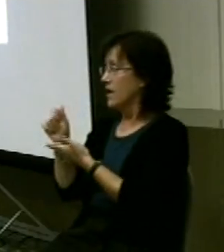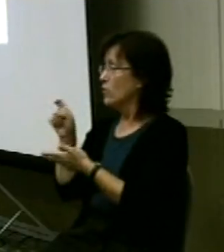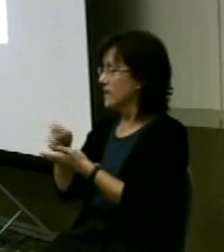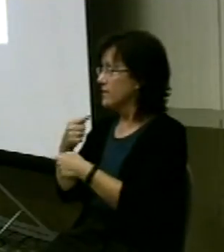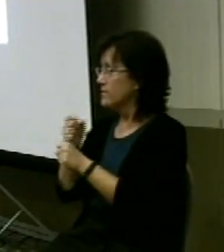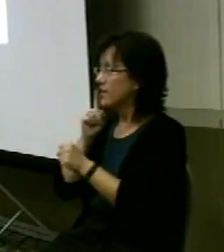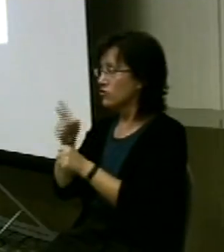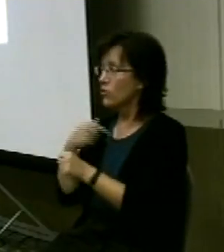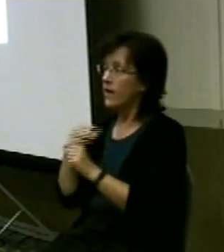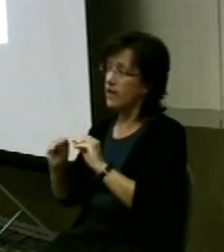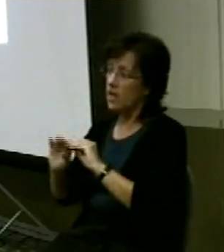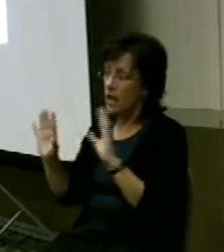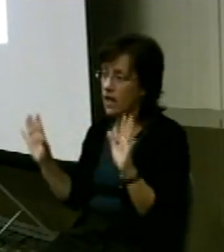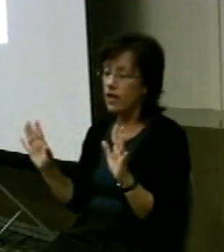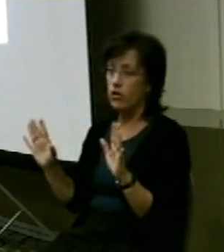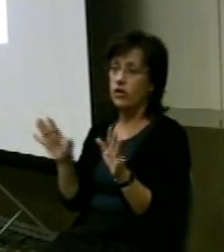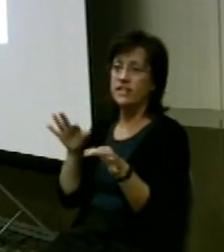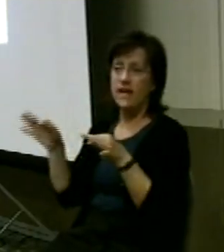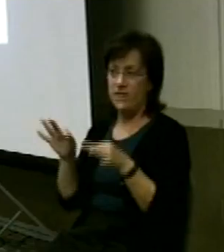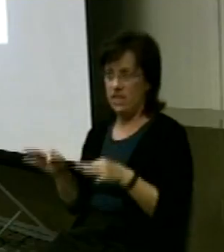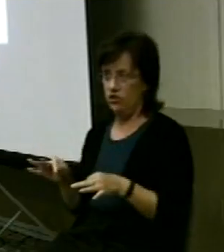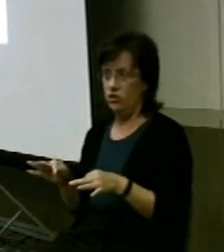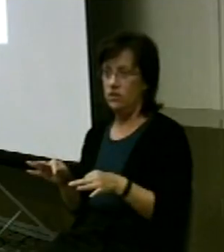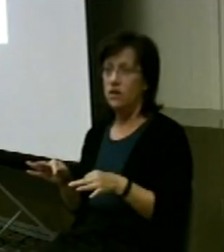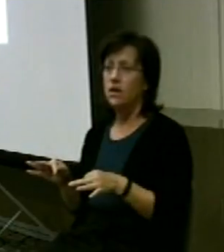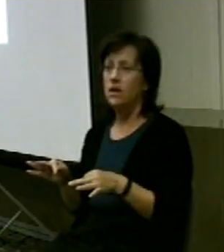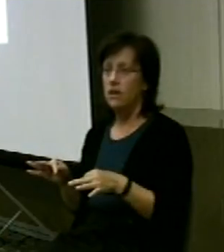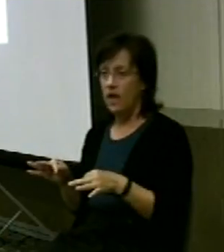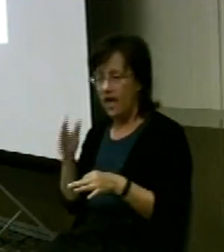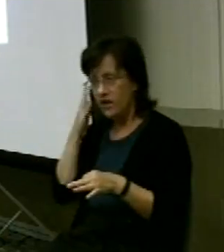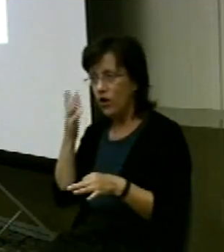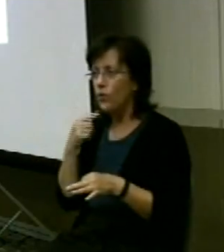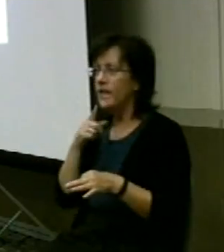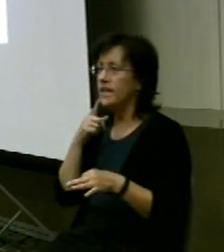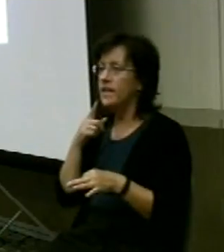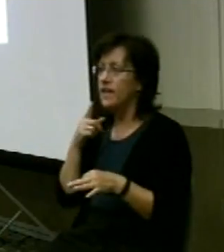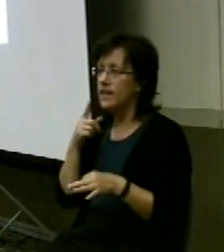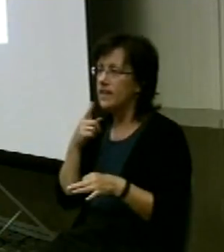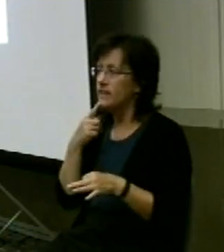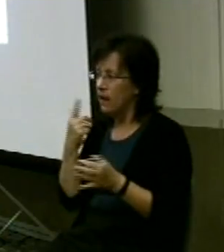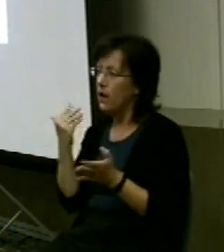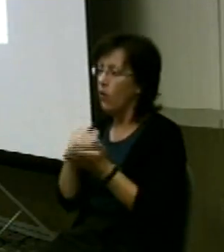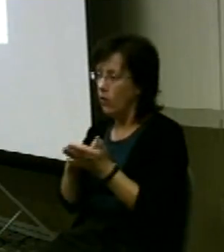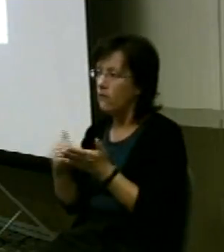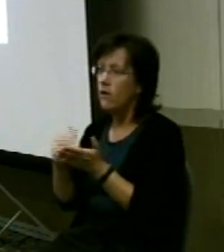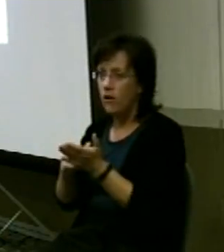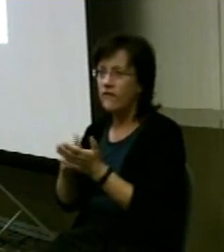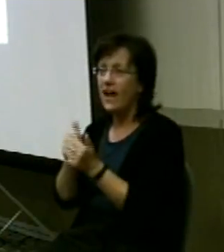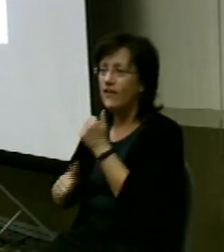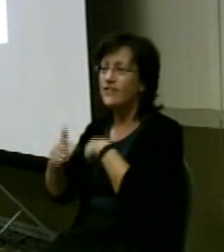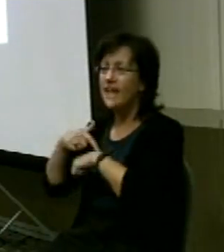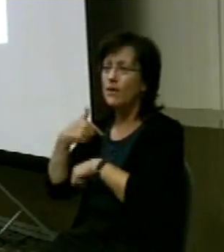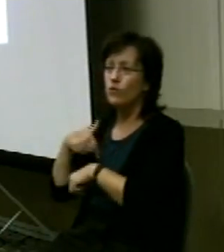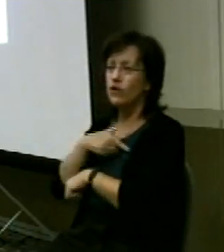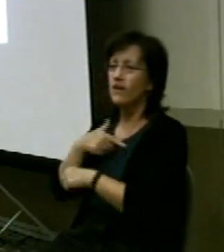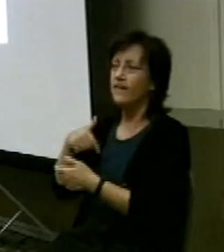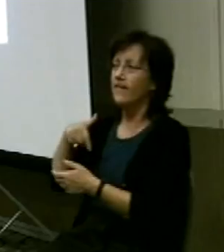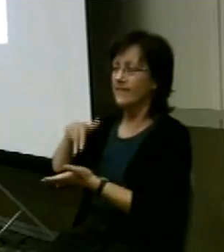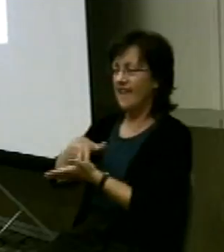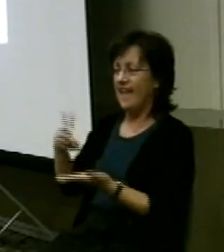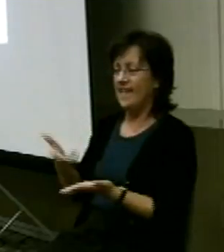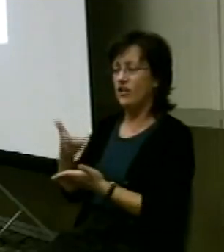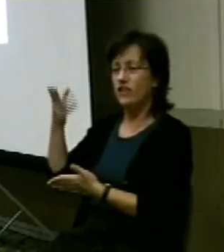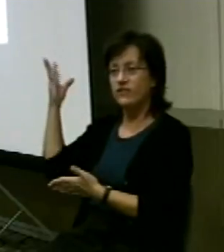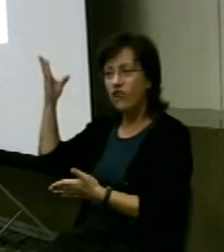a really clear definition. I know we hammer this over your heads every time that we're up here talking, but this is probably